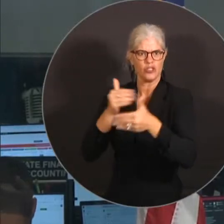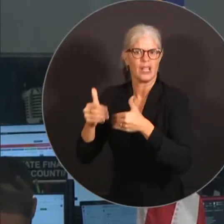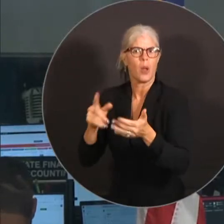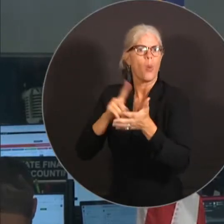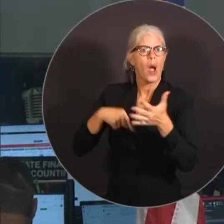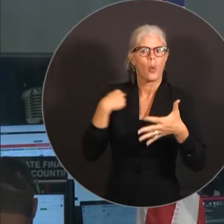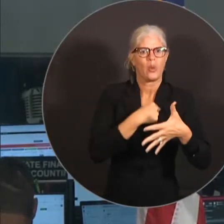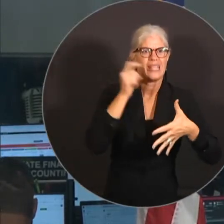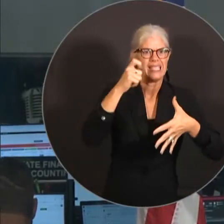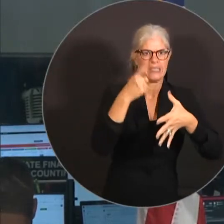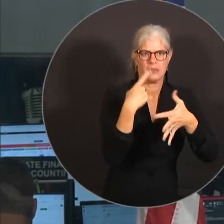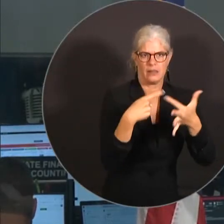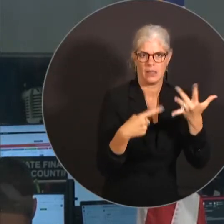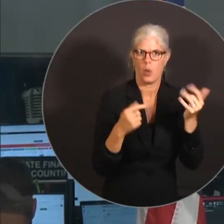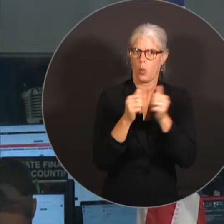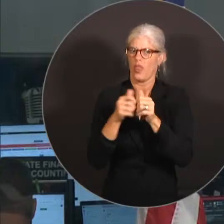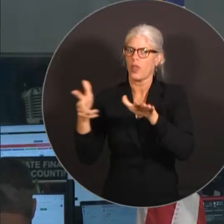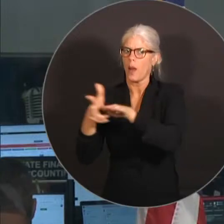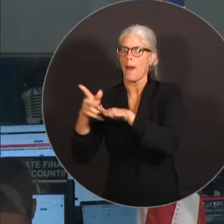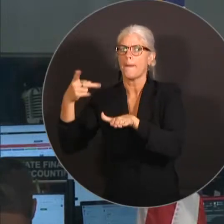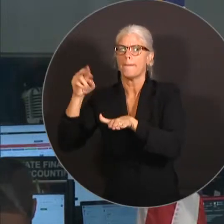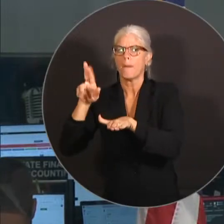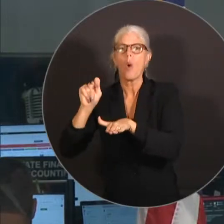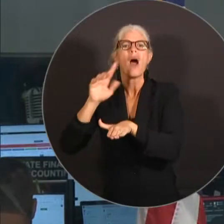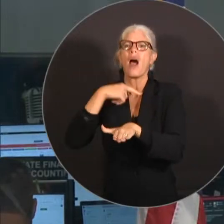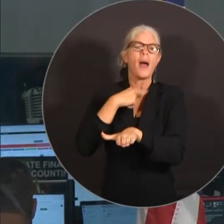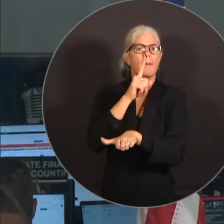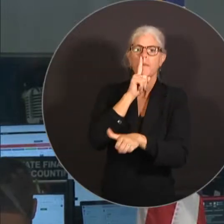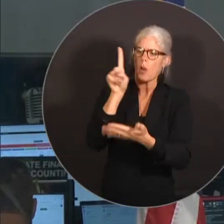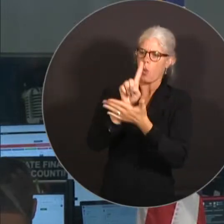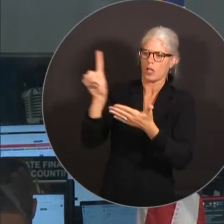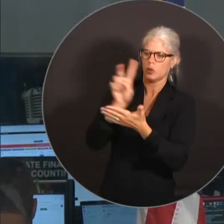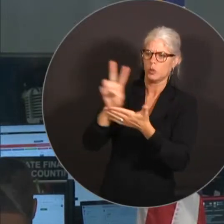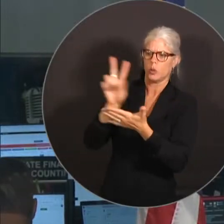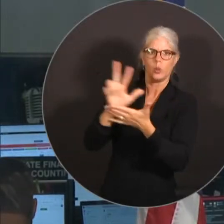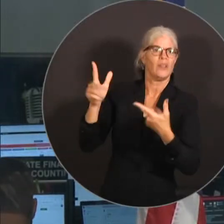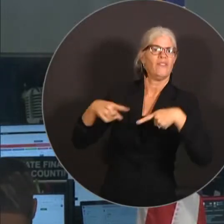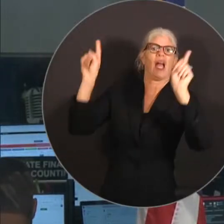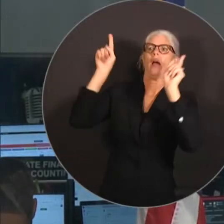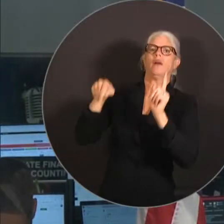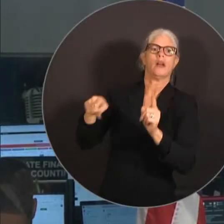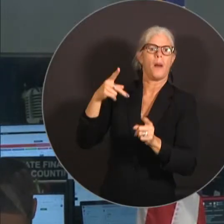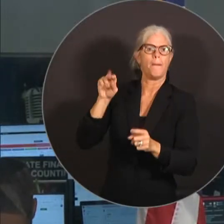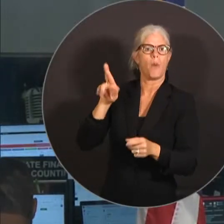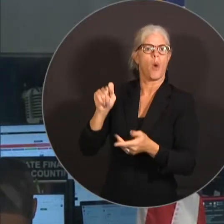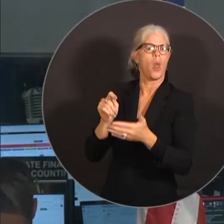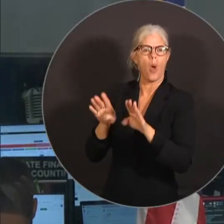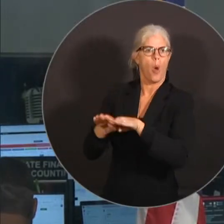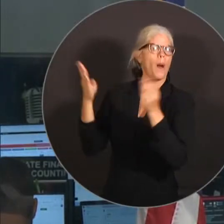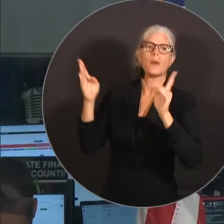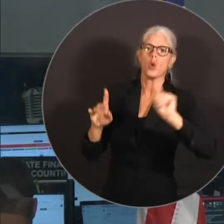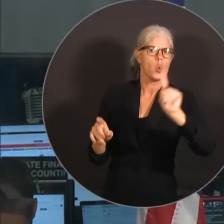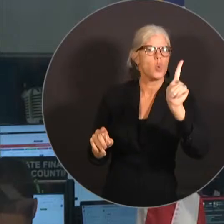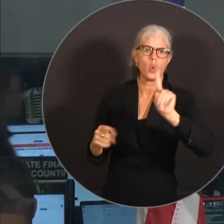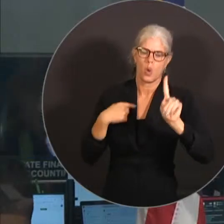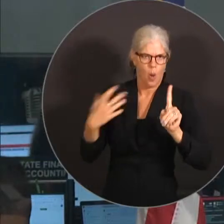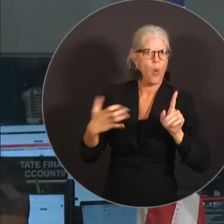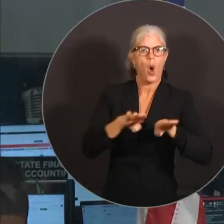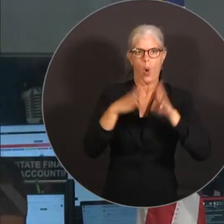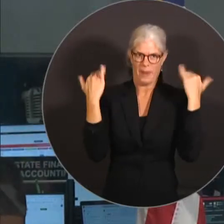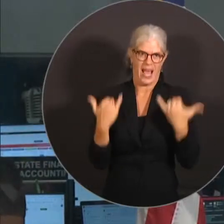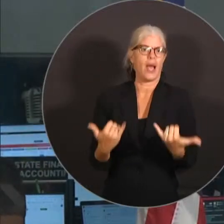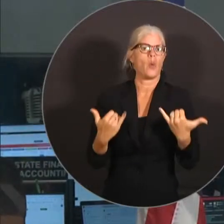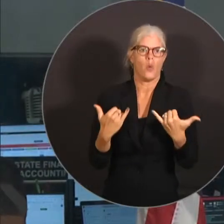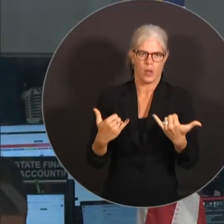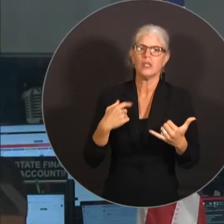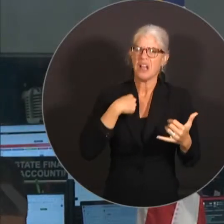You know, to say like, oh, it's going to be weeks for a port, no, that doesn't work. Okay, we got to get it open. And I think they're of the same mind, and I think